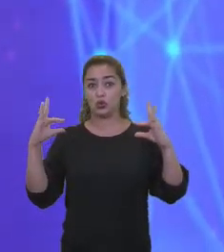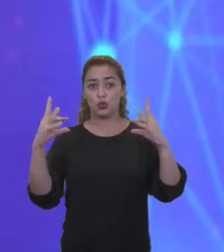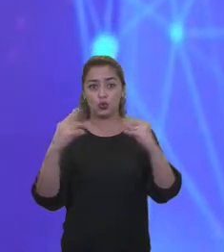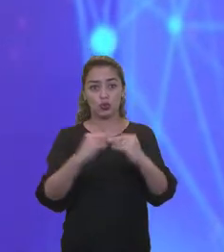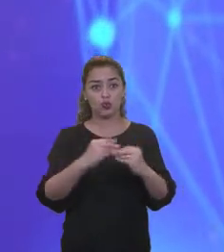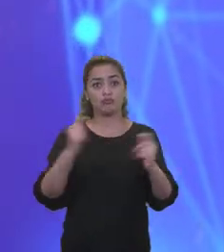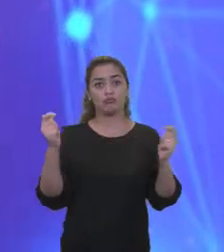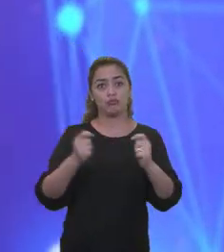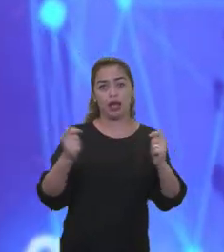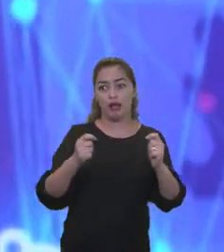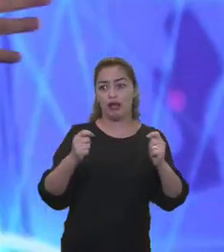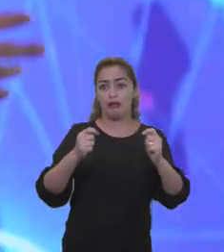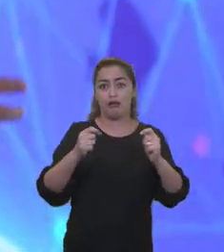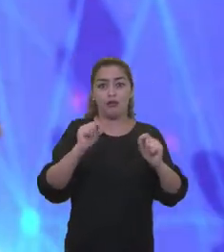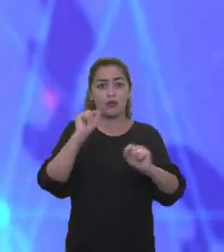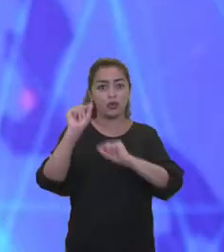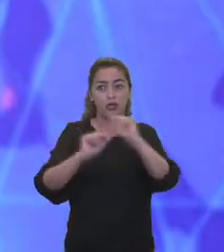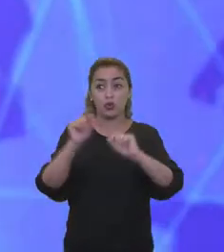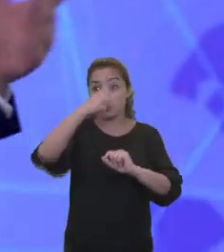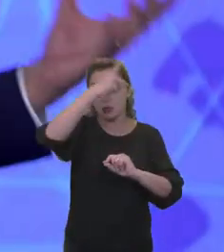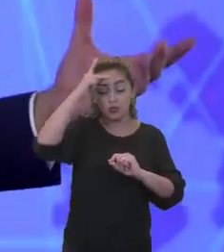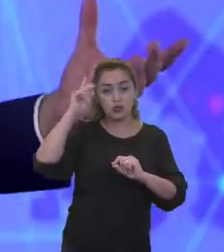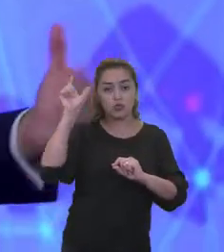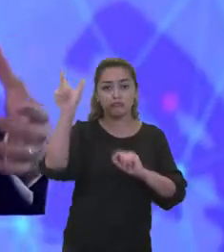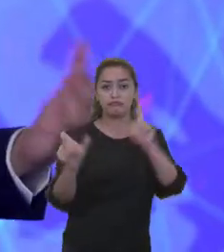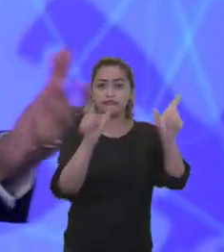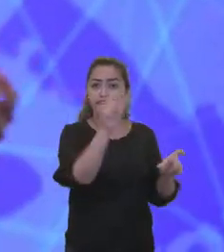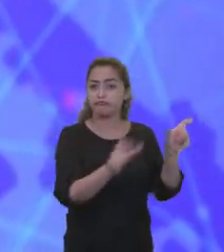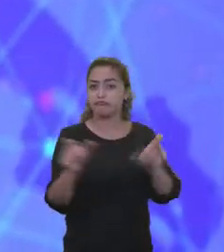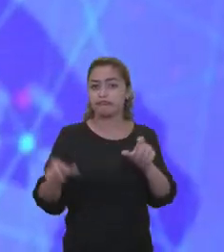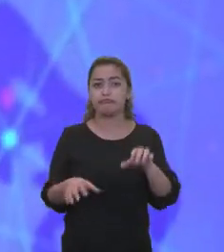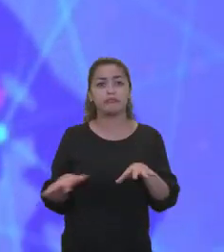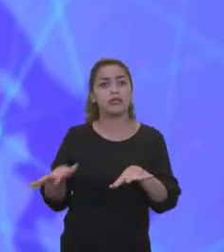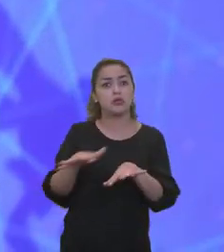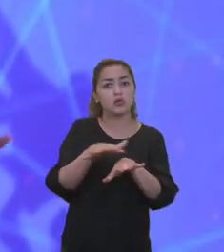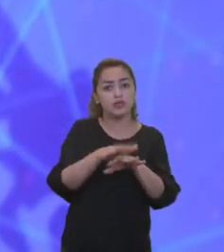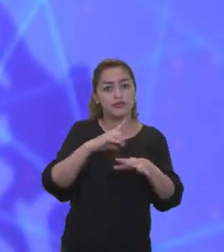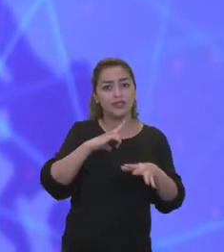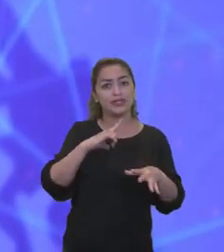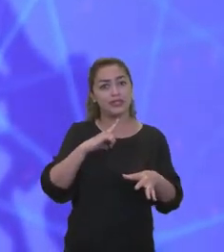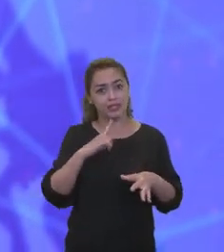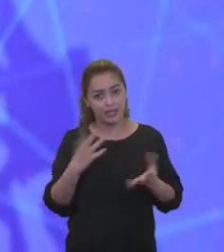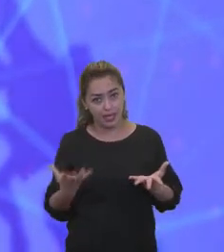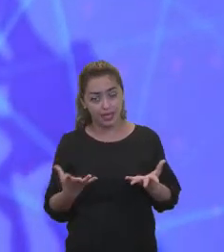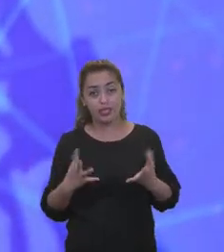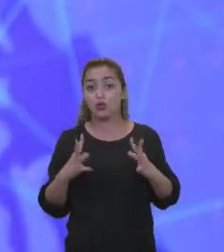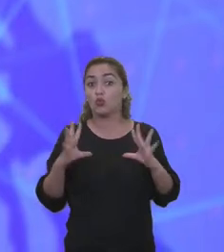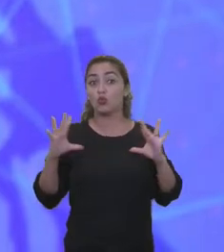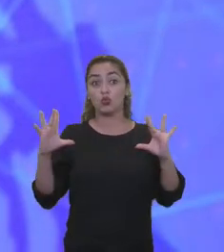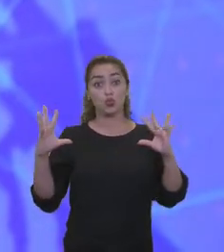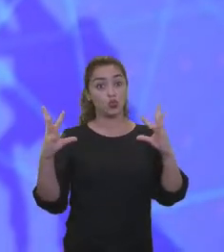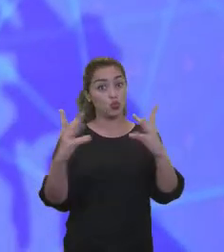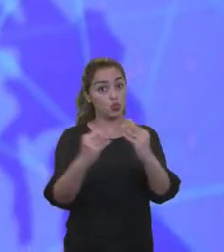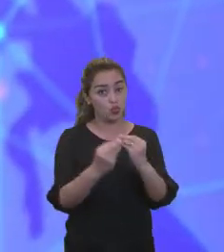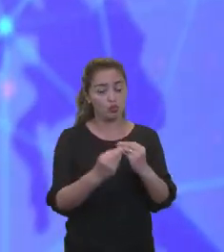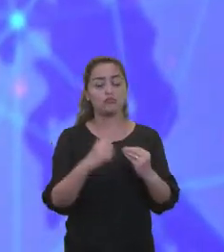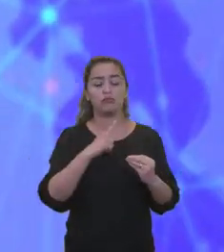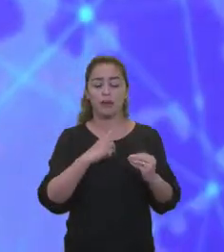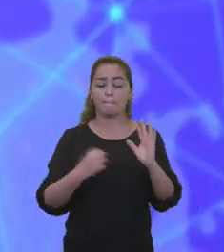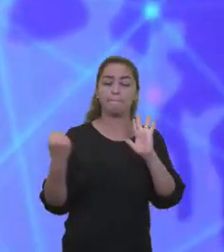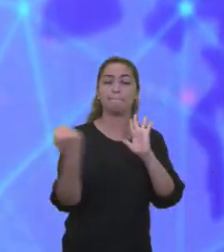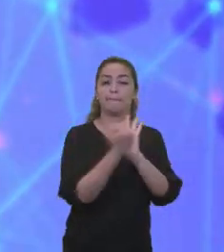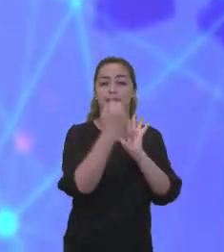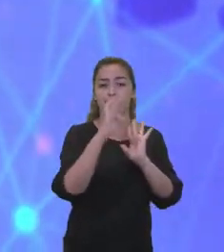this is a democratic means, it is a diverse means, an inclusive means, just as music, so it's part of